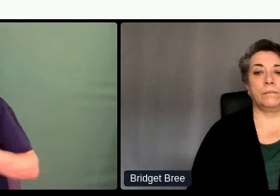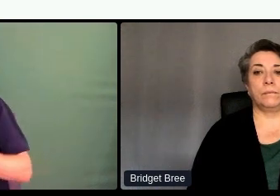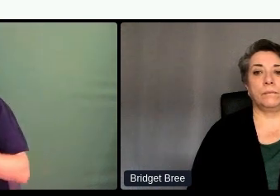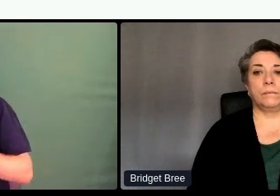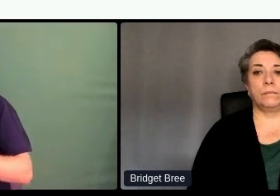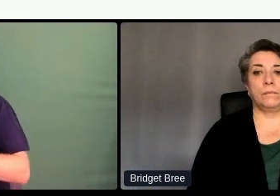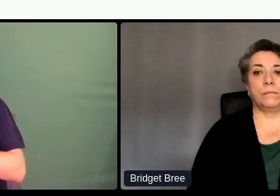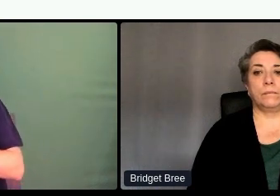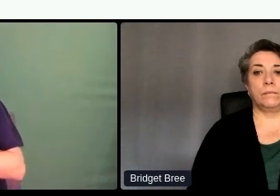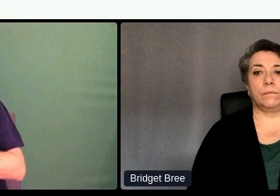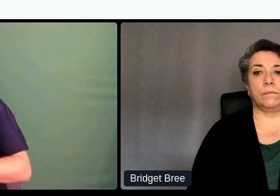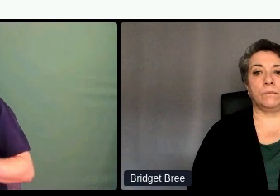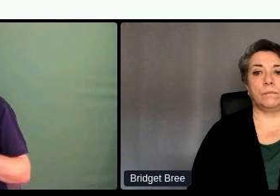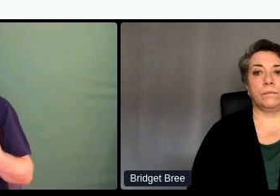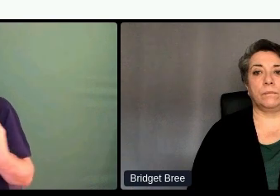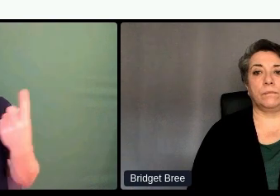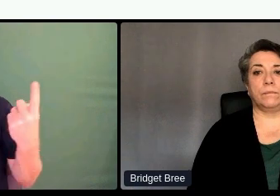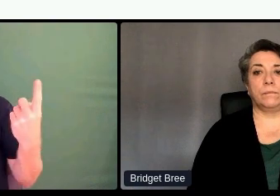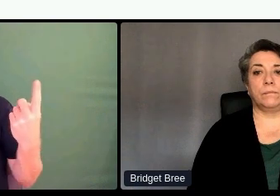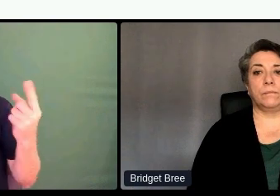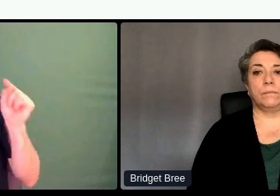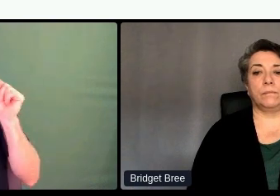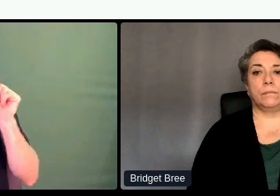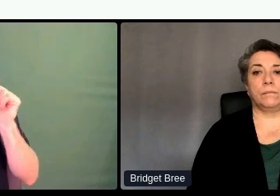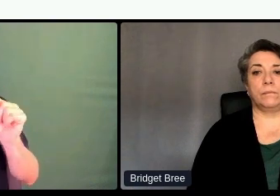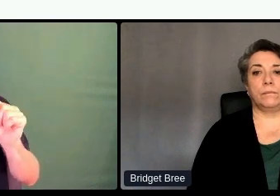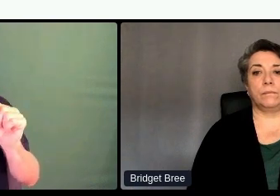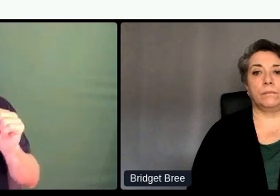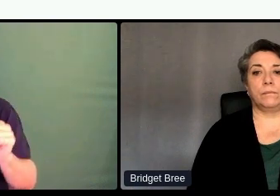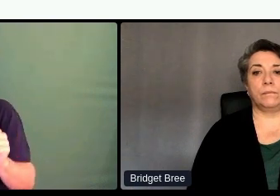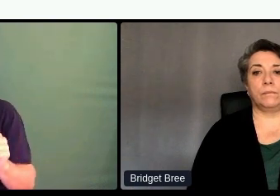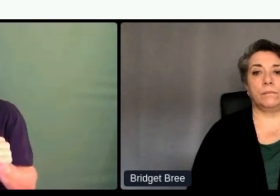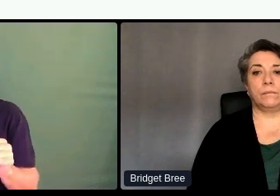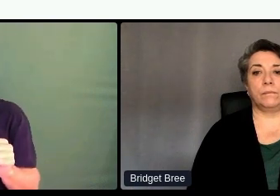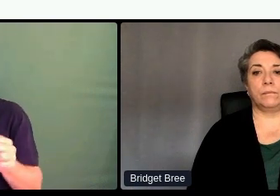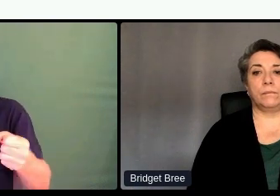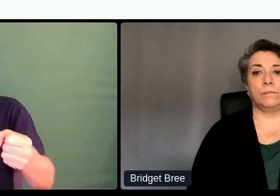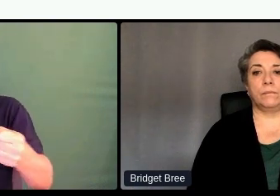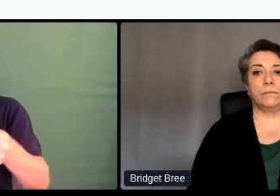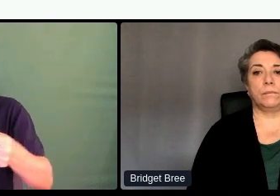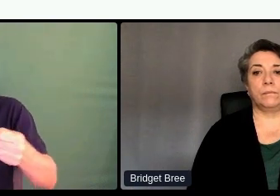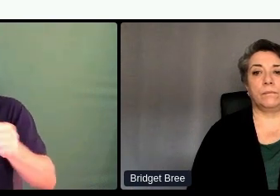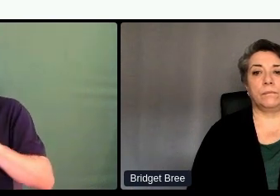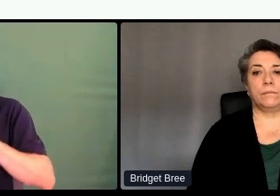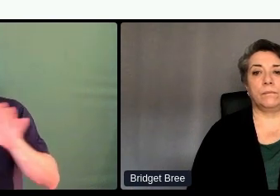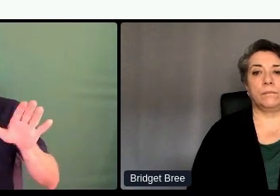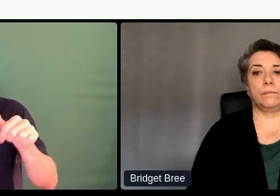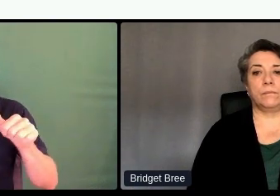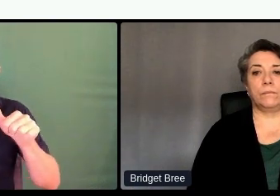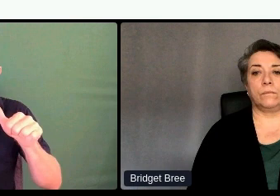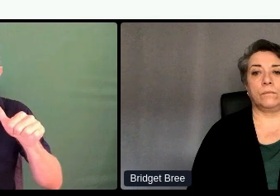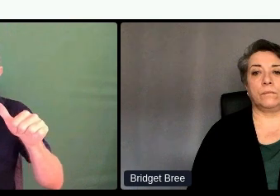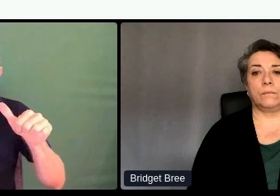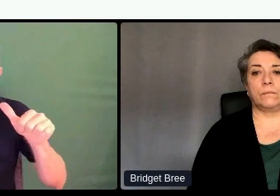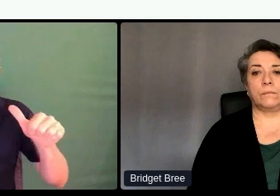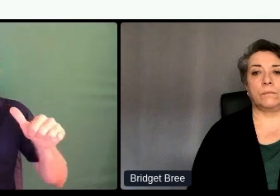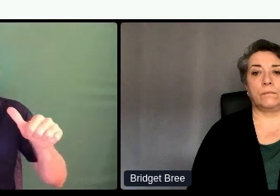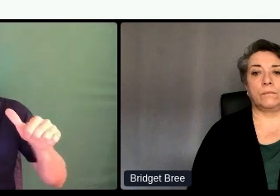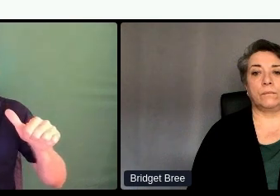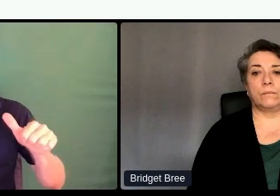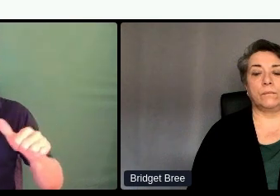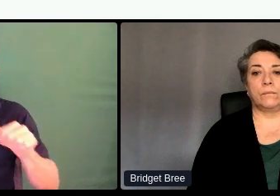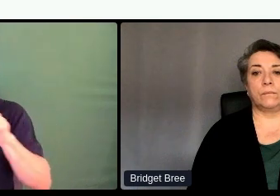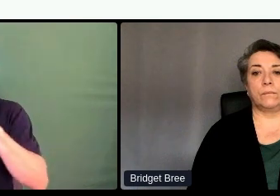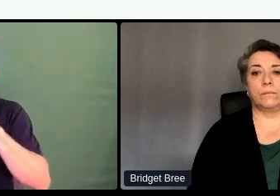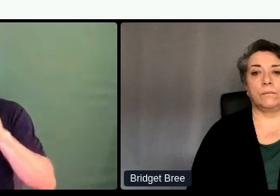same identical base. So just to emphasize that the joystick is not analog. All the buttons are the same. What changes is